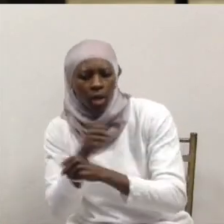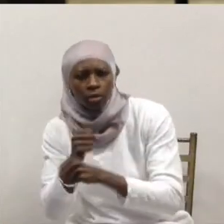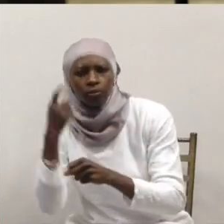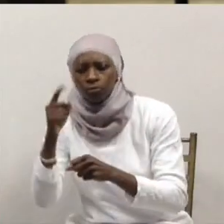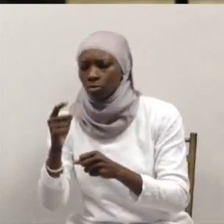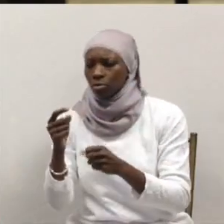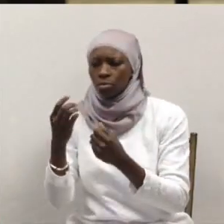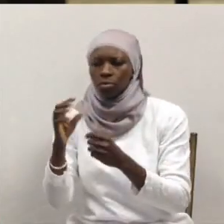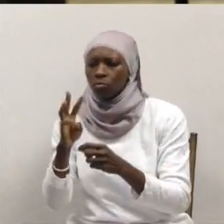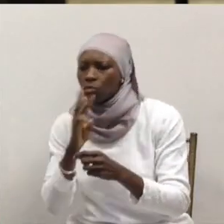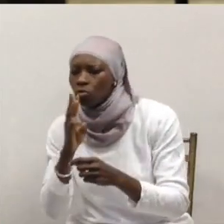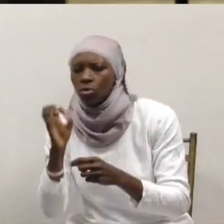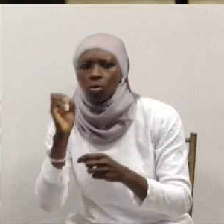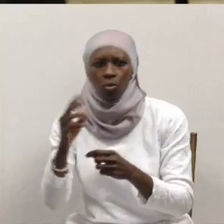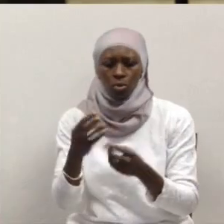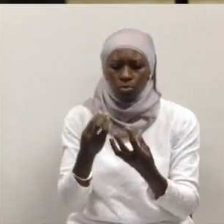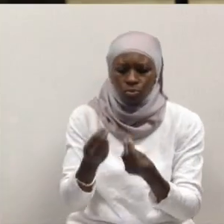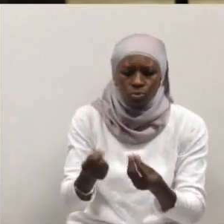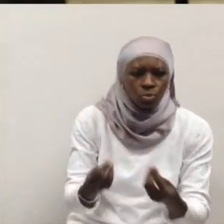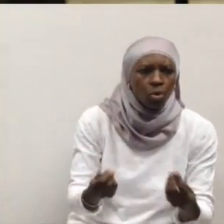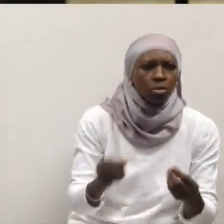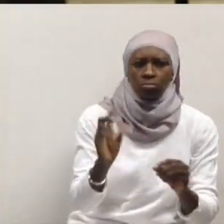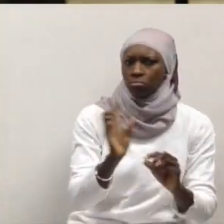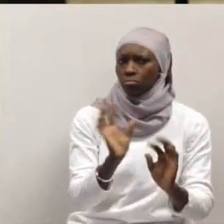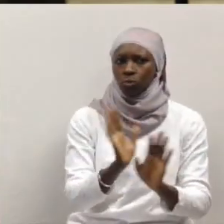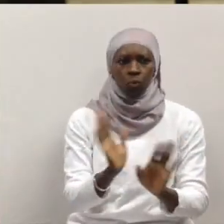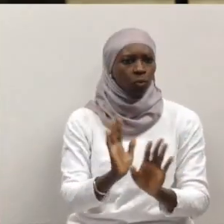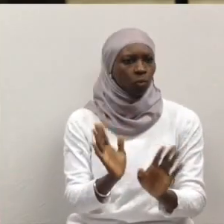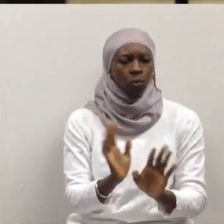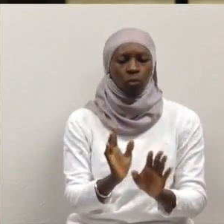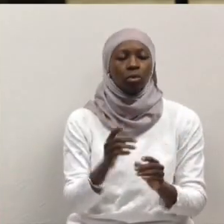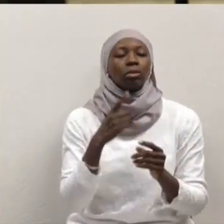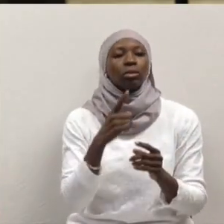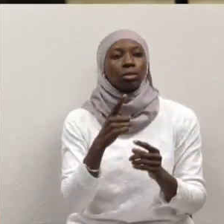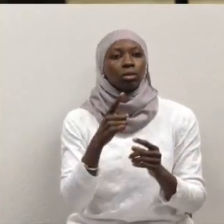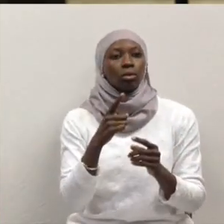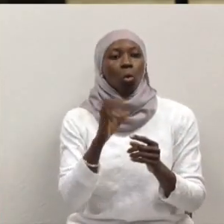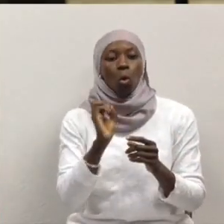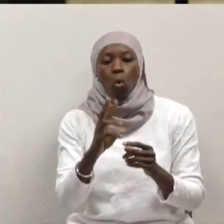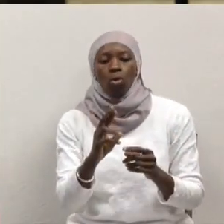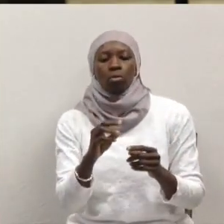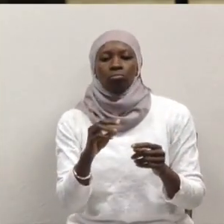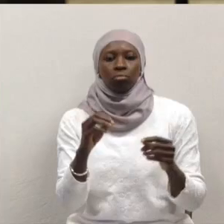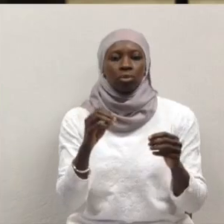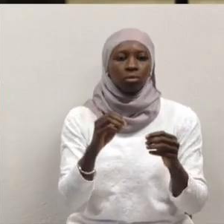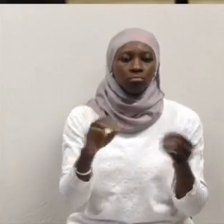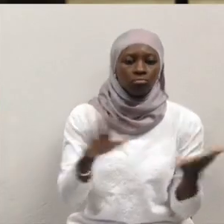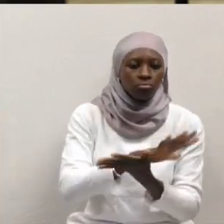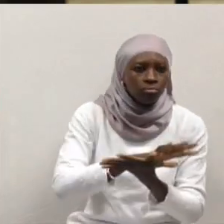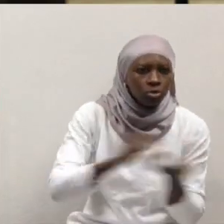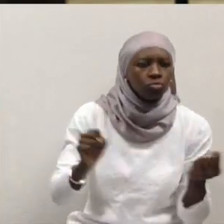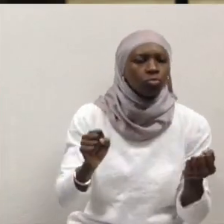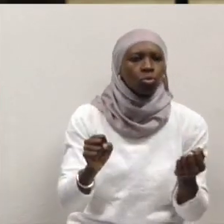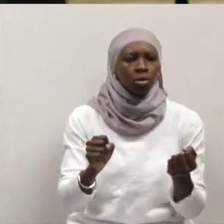fight which will be destroying lives, most probably destroying properties, should not be done for